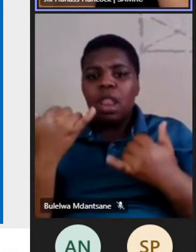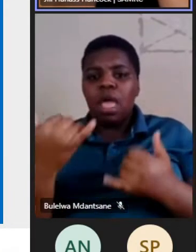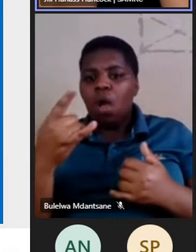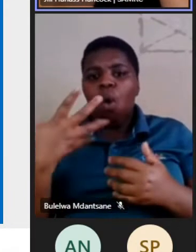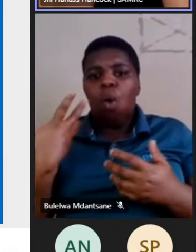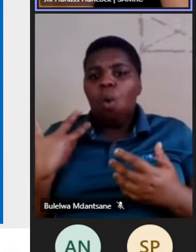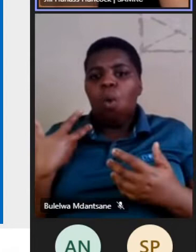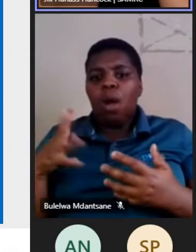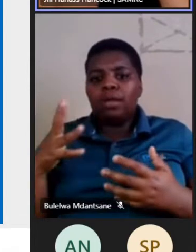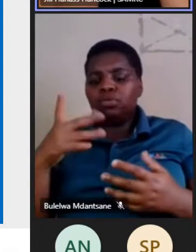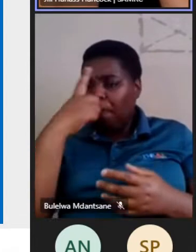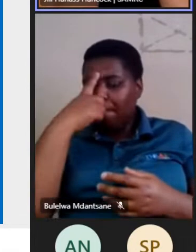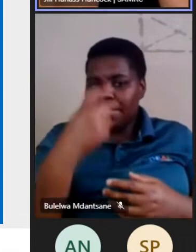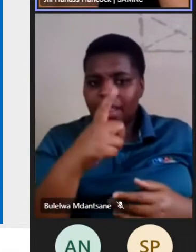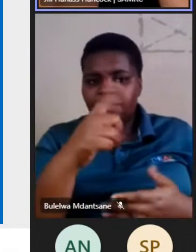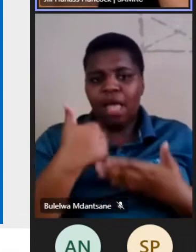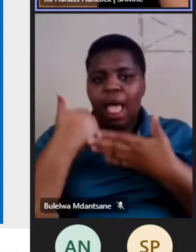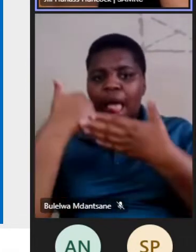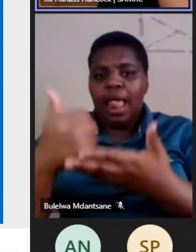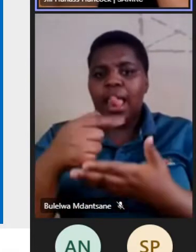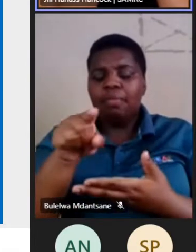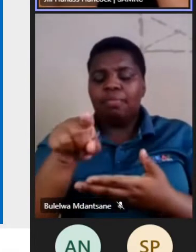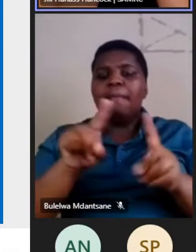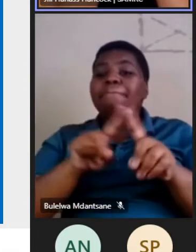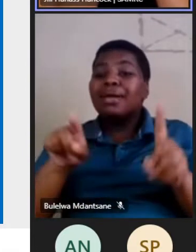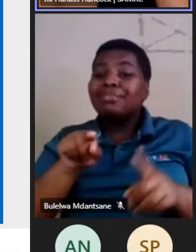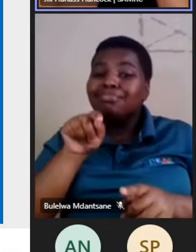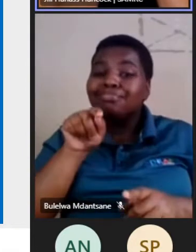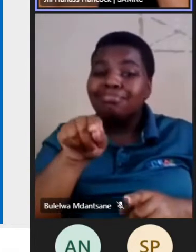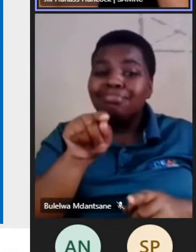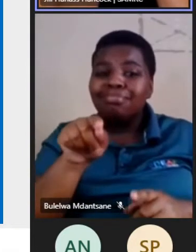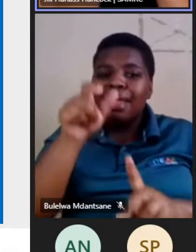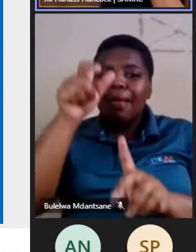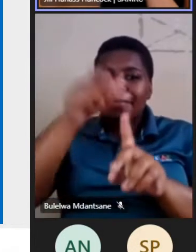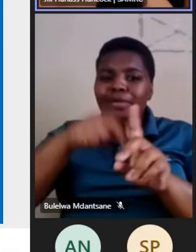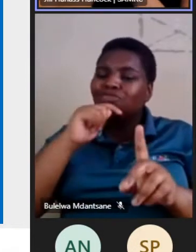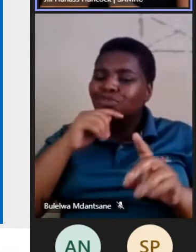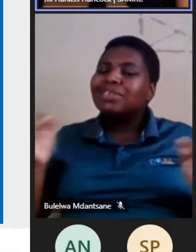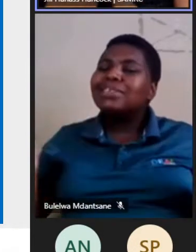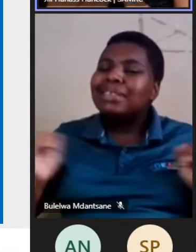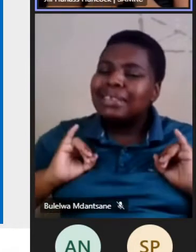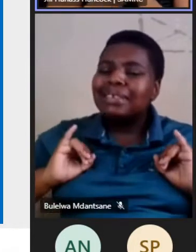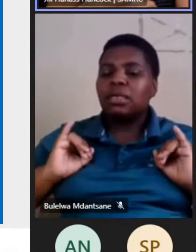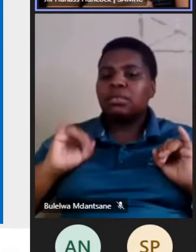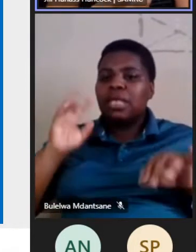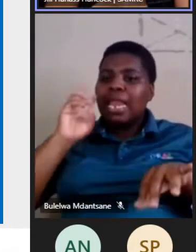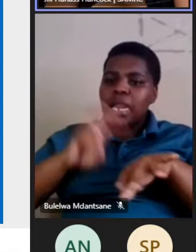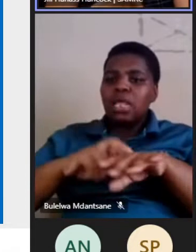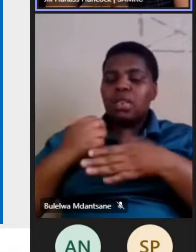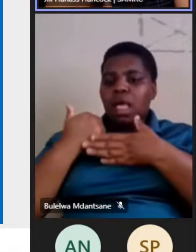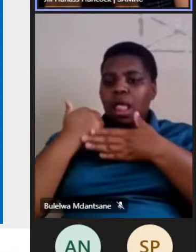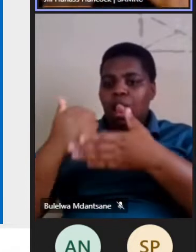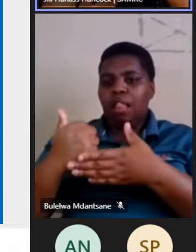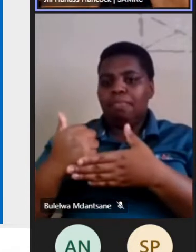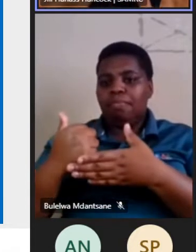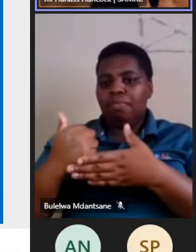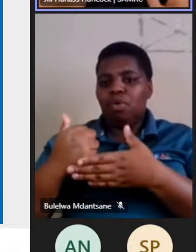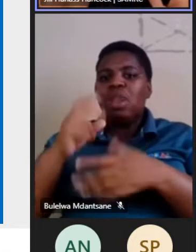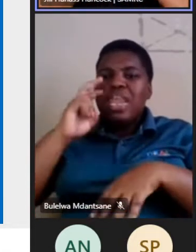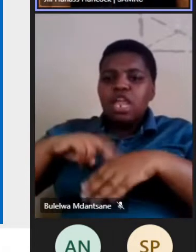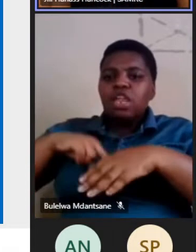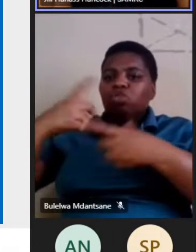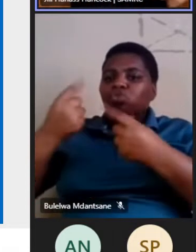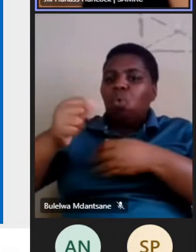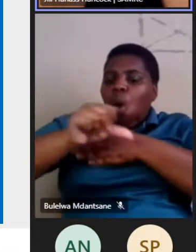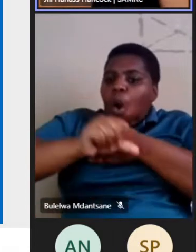to report it. But this rape has a particular serious impact on her health, and she has to have another operation. So now we have relatively